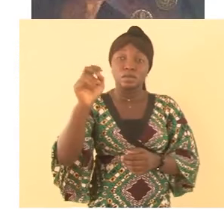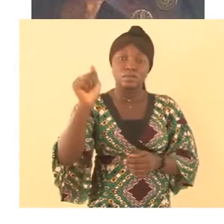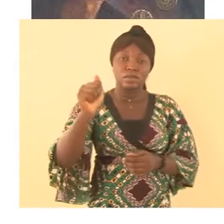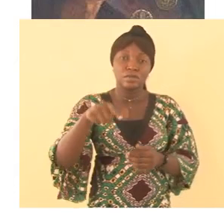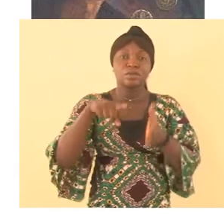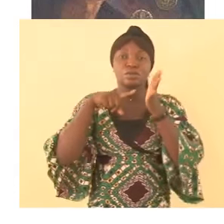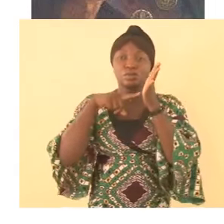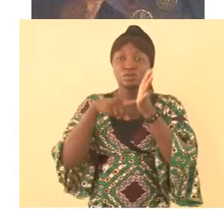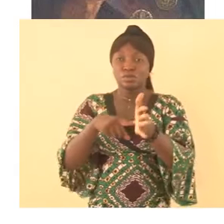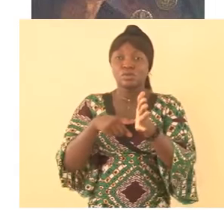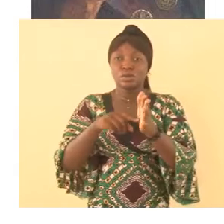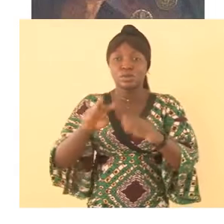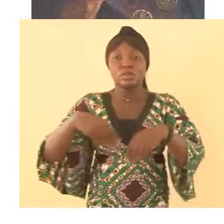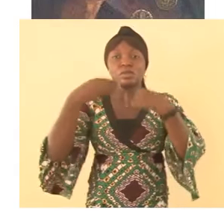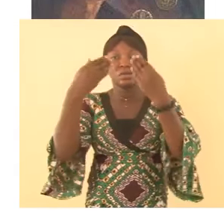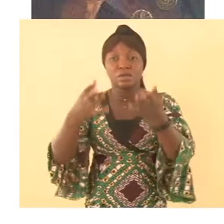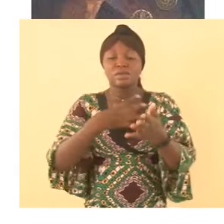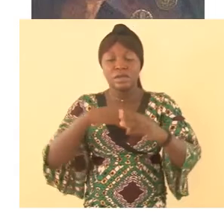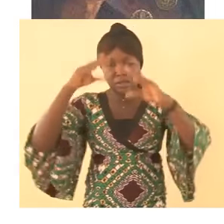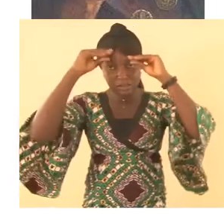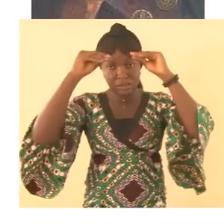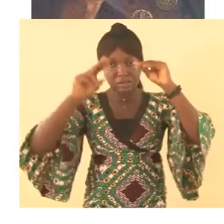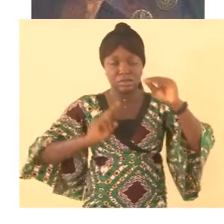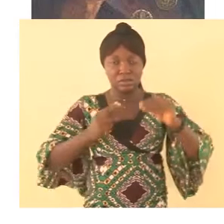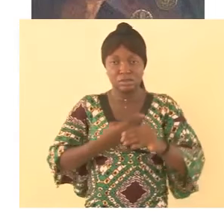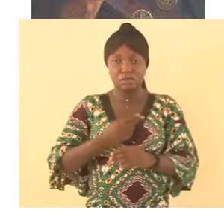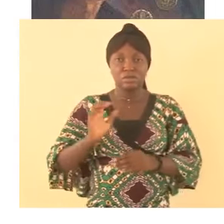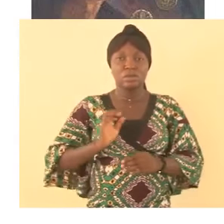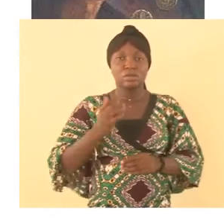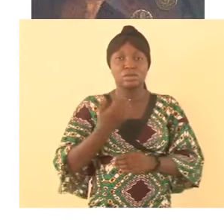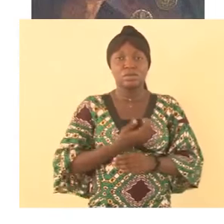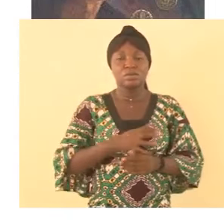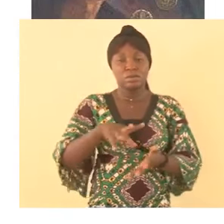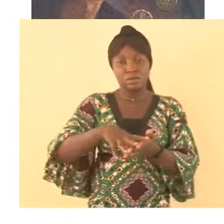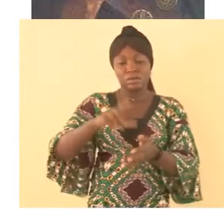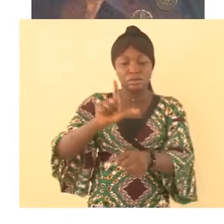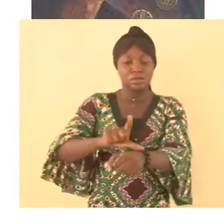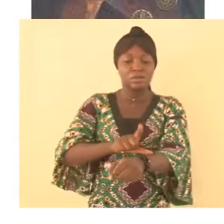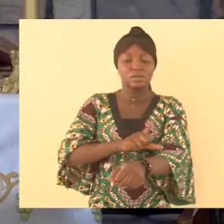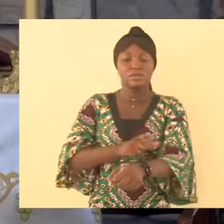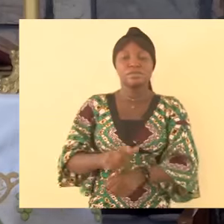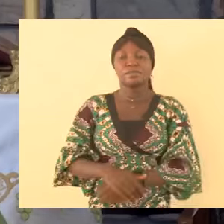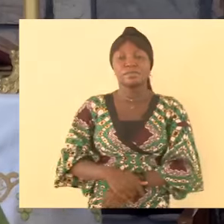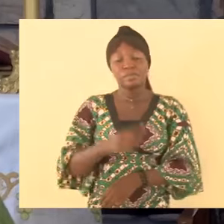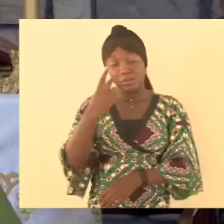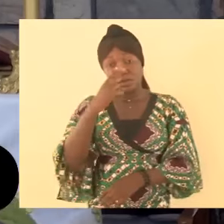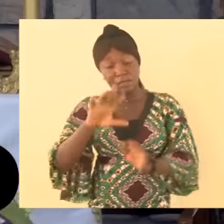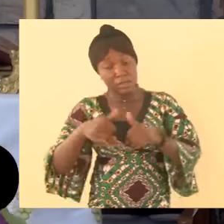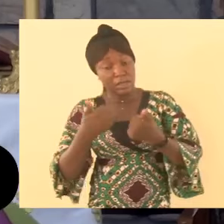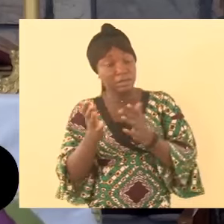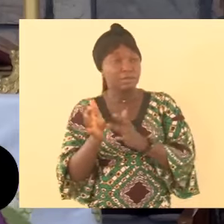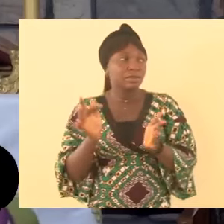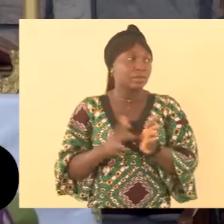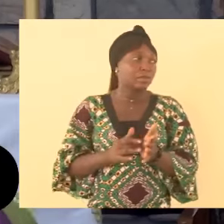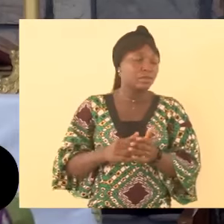showing incredible generosity and teaching us powerful lessons. You see